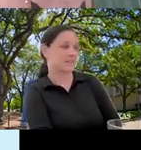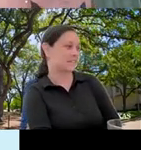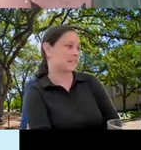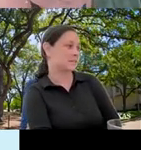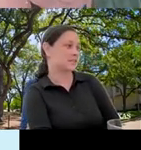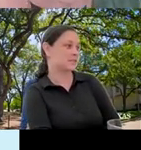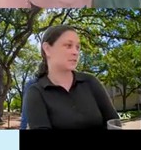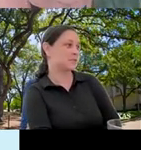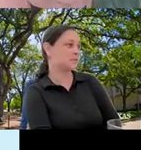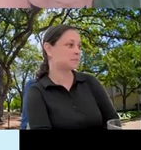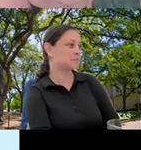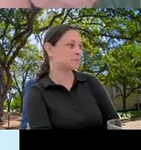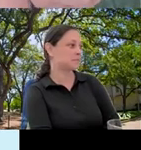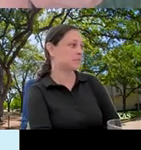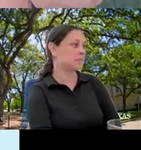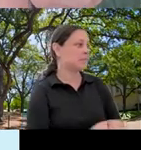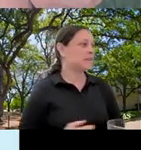Then we'll go down to number 2.